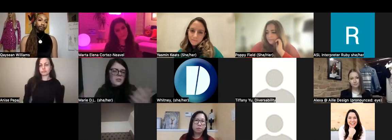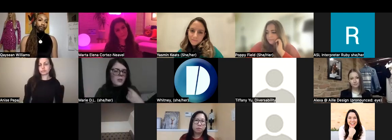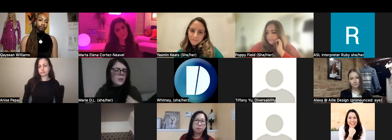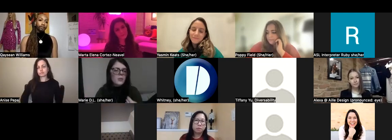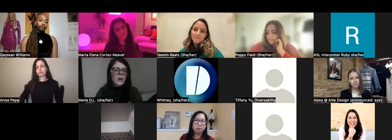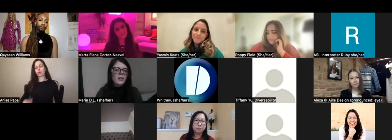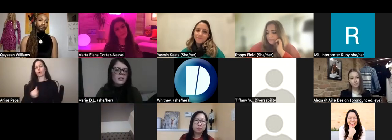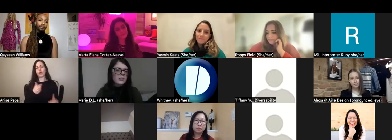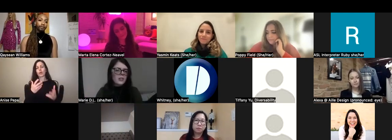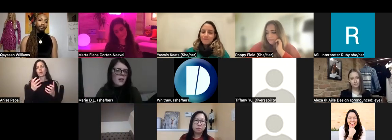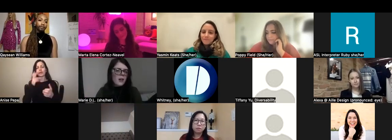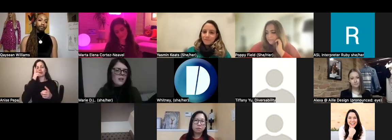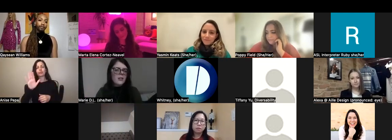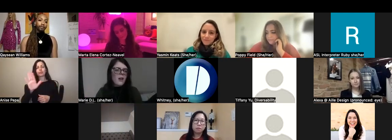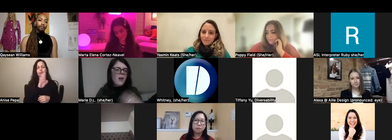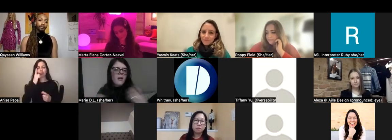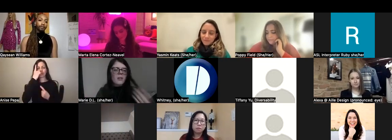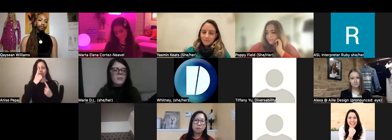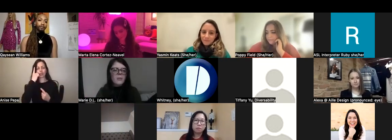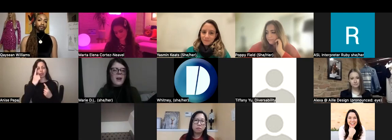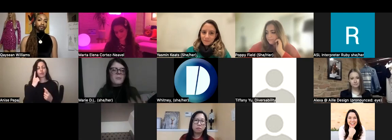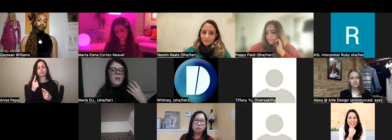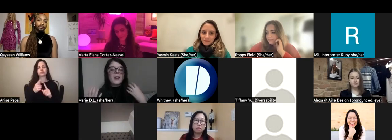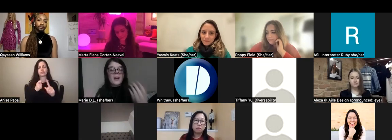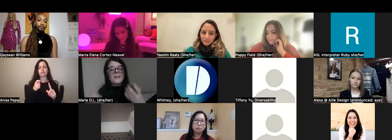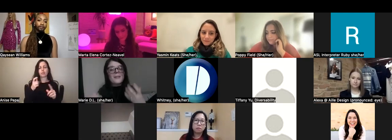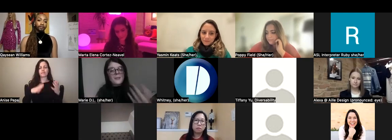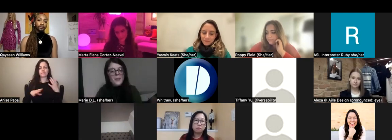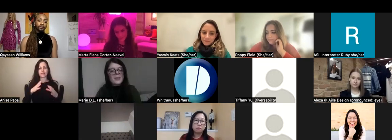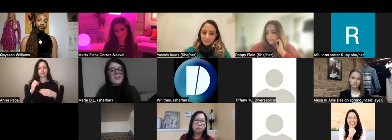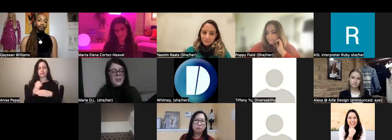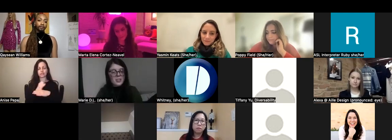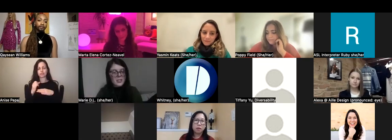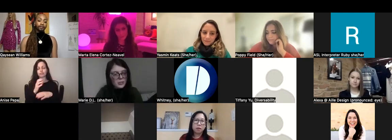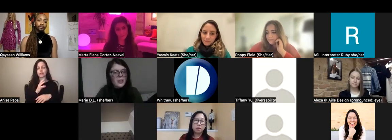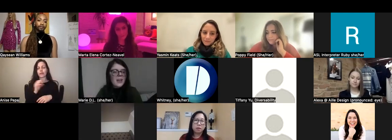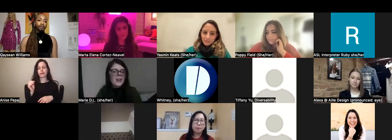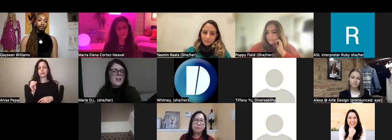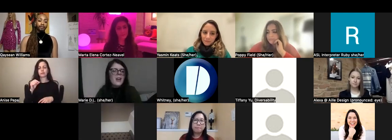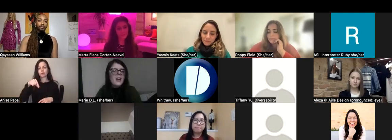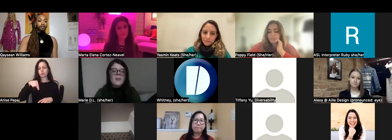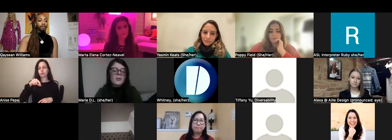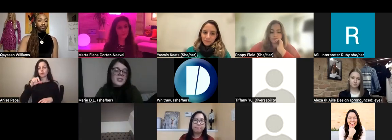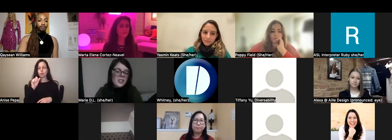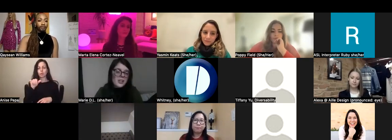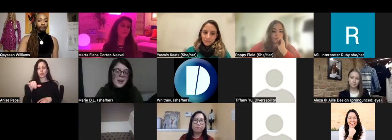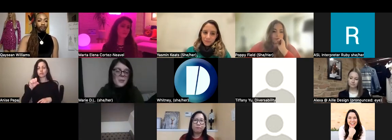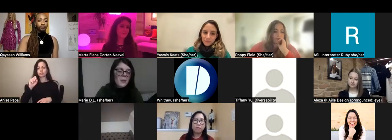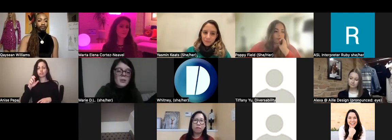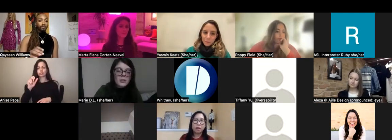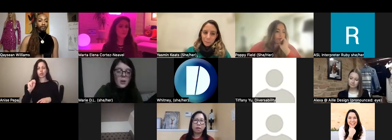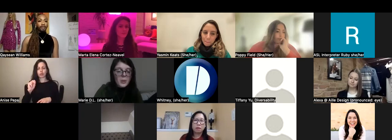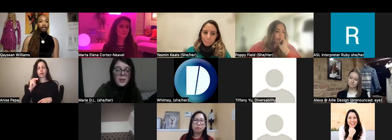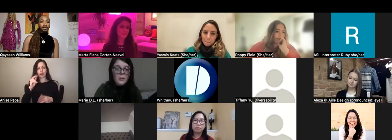like, I would just love your thoughts on all of that from coming from the fashion industry. And Quayshawn, I would love to start with